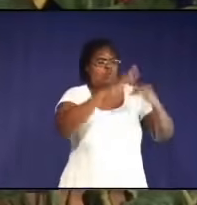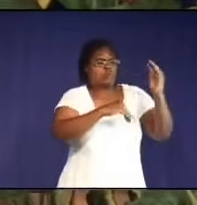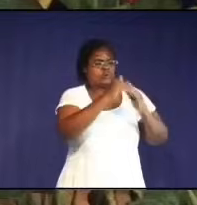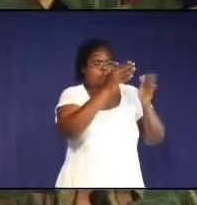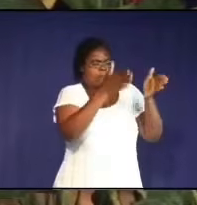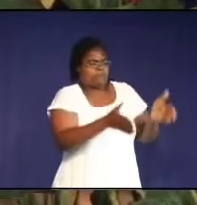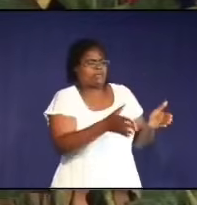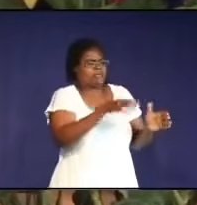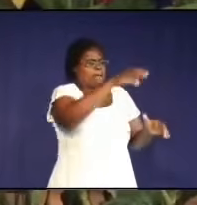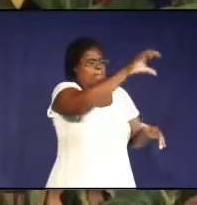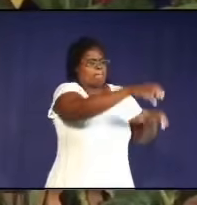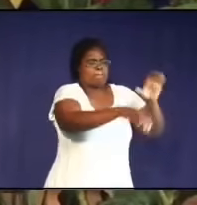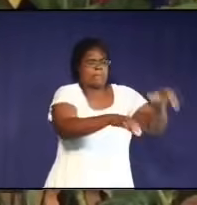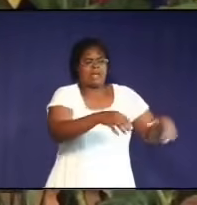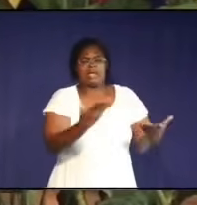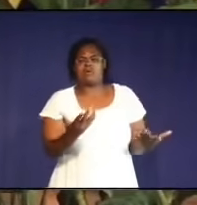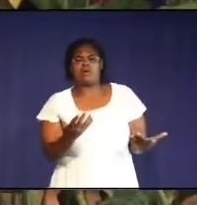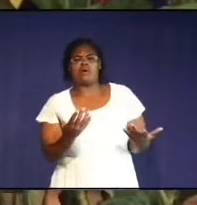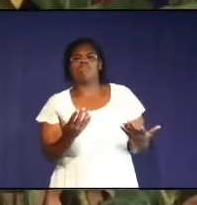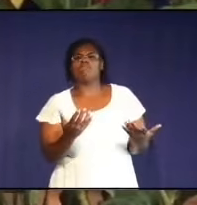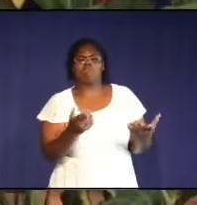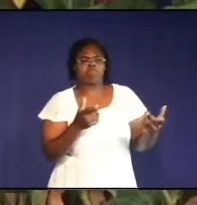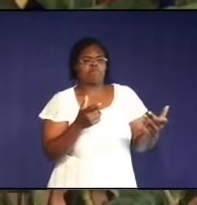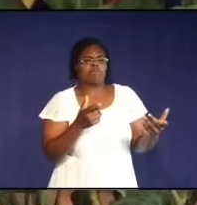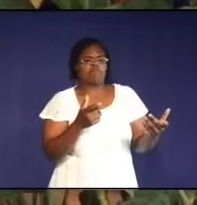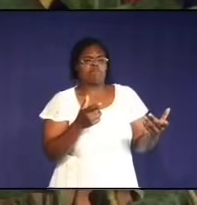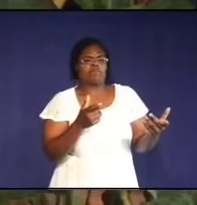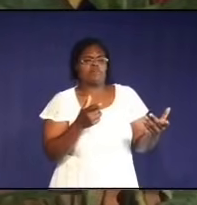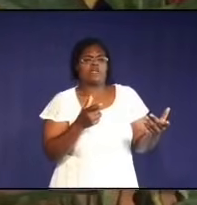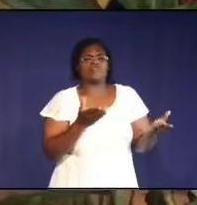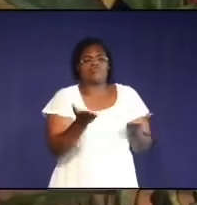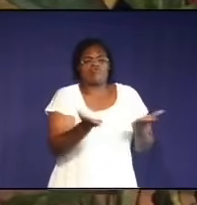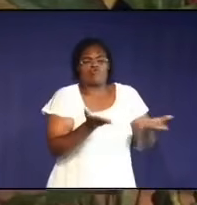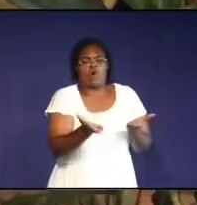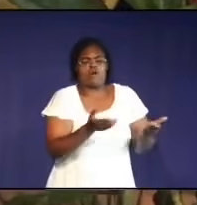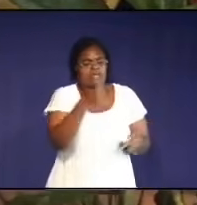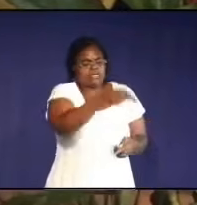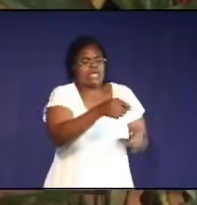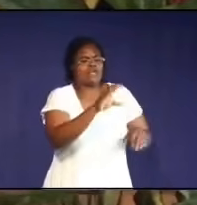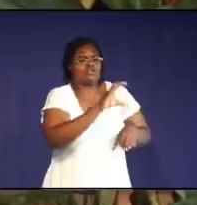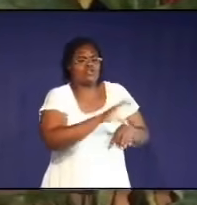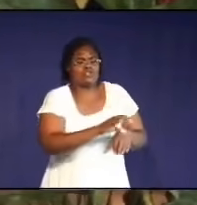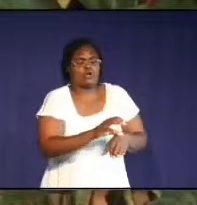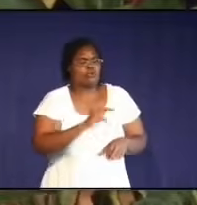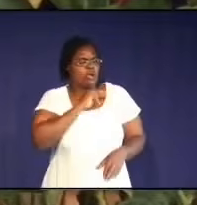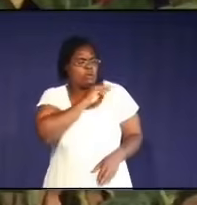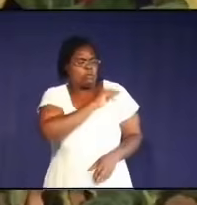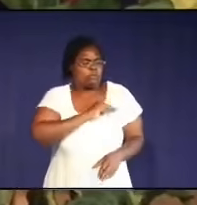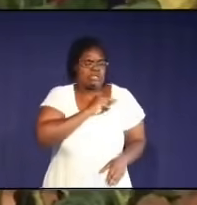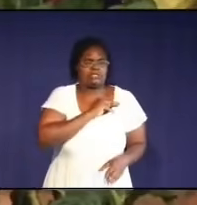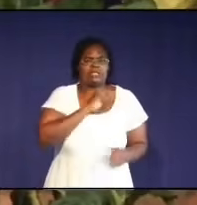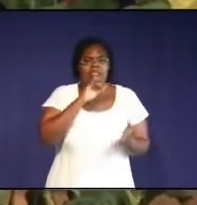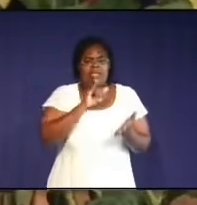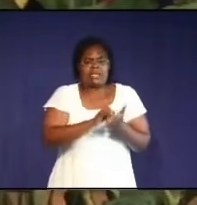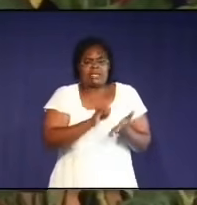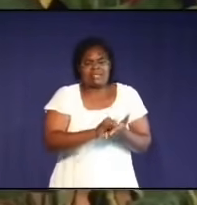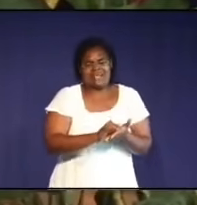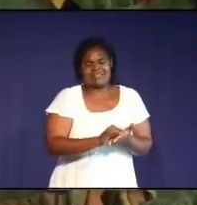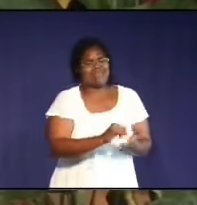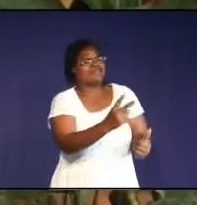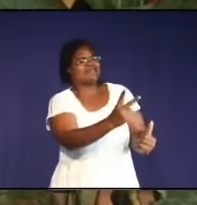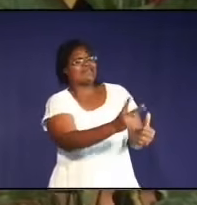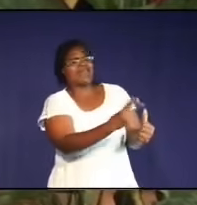our office in the church that mission and worship and service is made